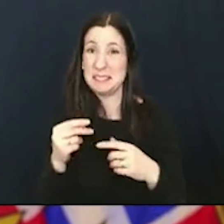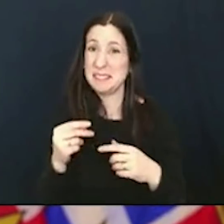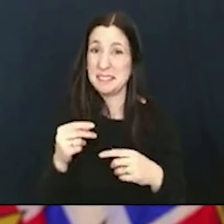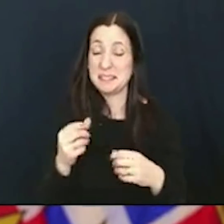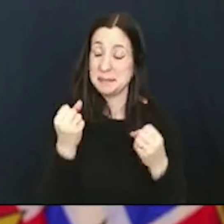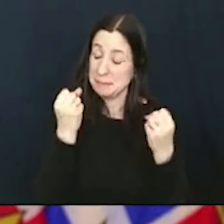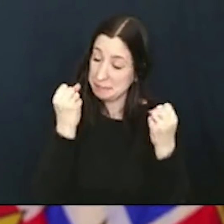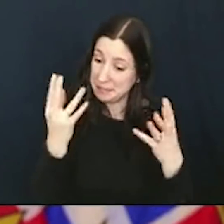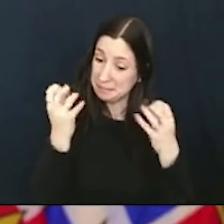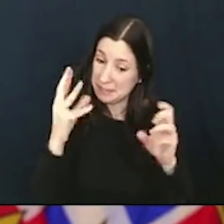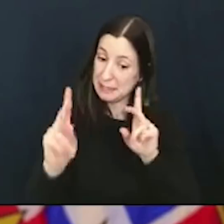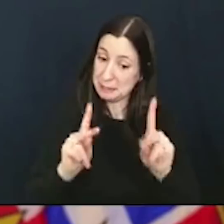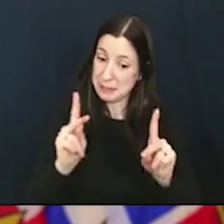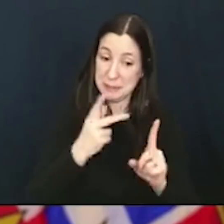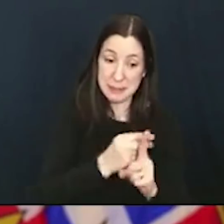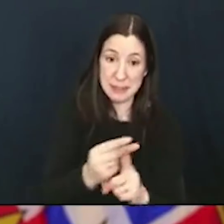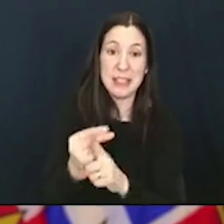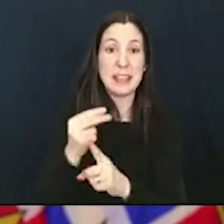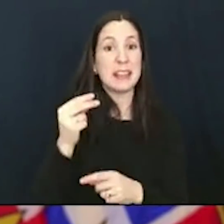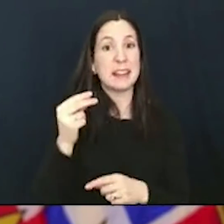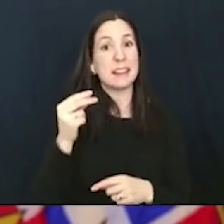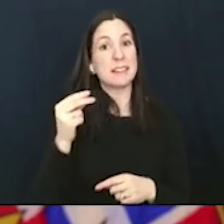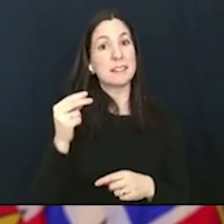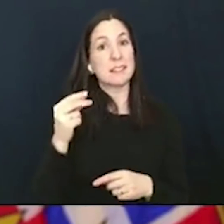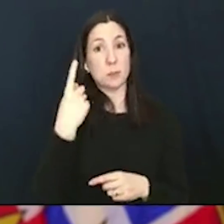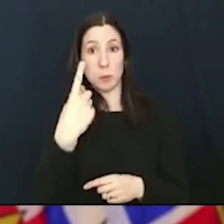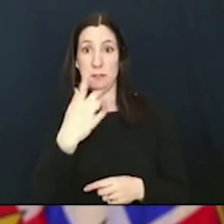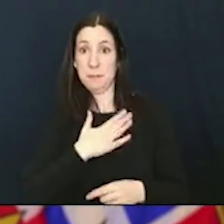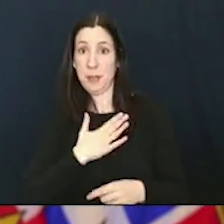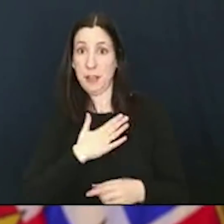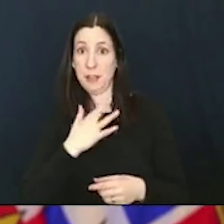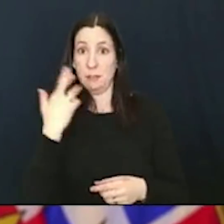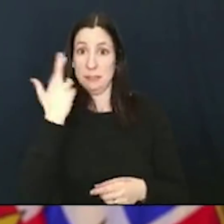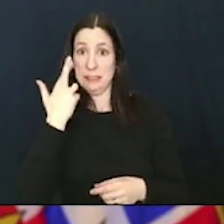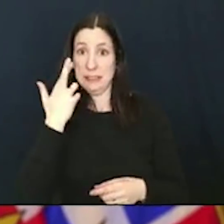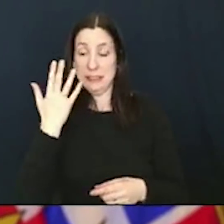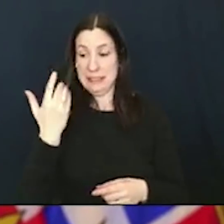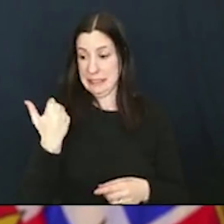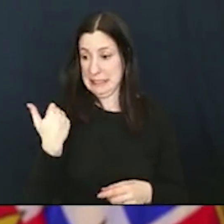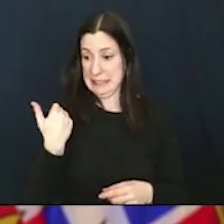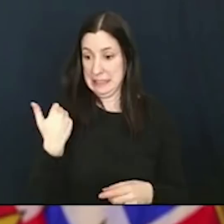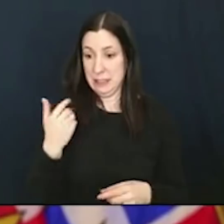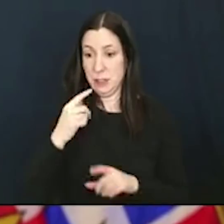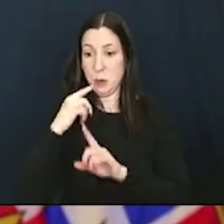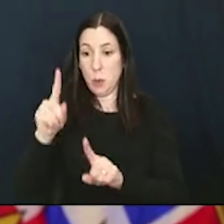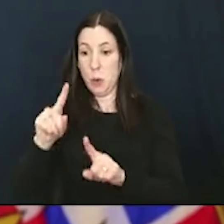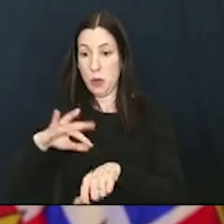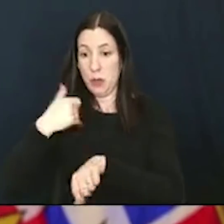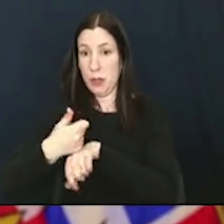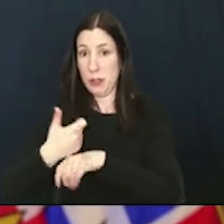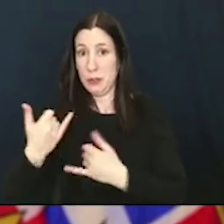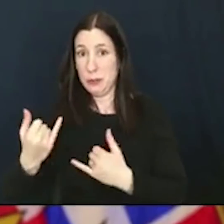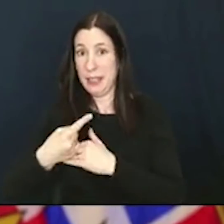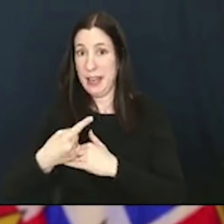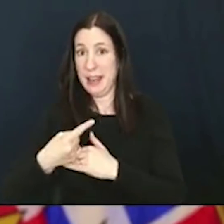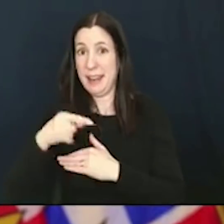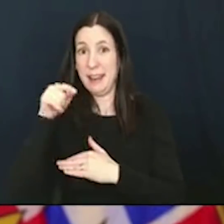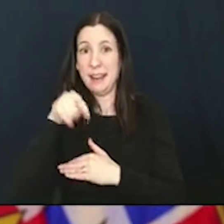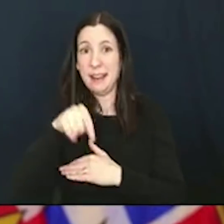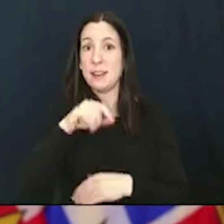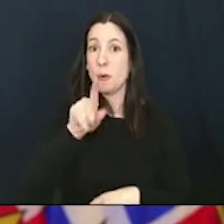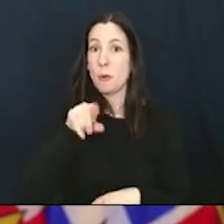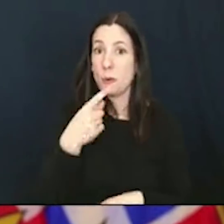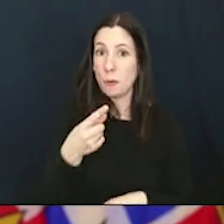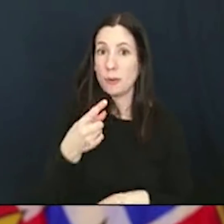at large numbers of people, which is one of the reasons I put the order in the last today about being